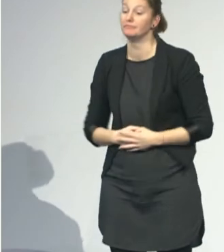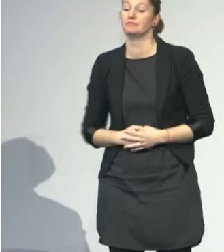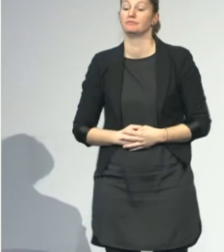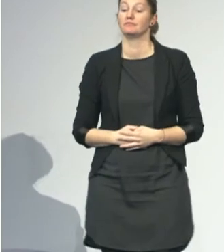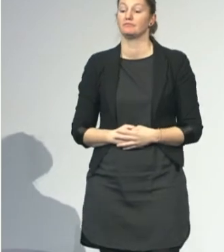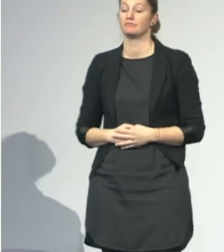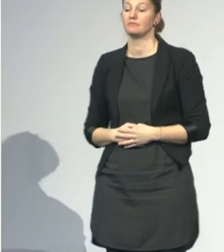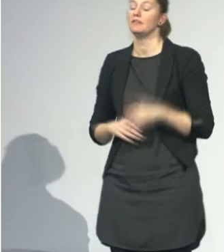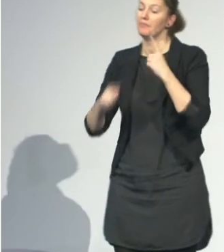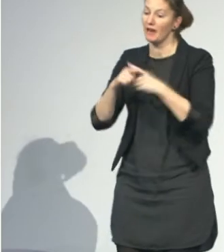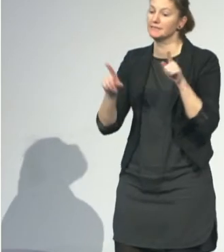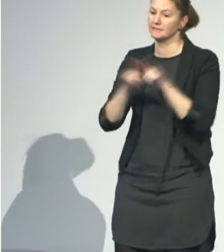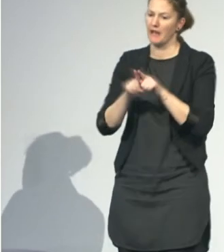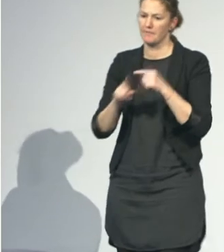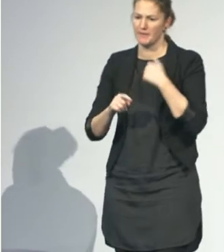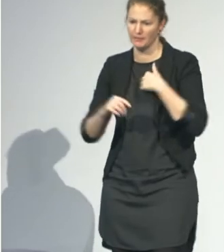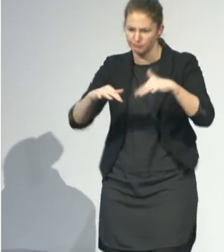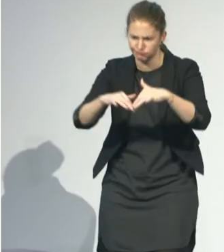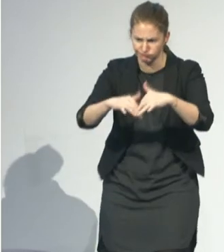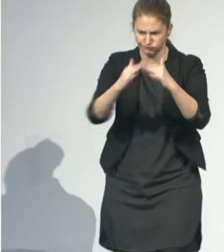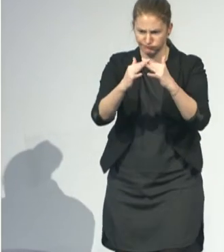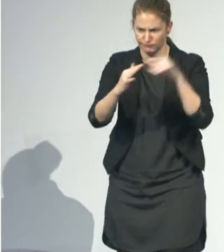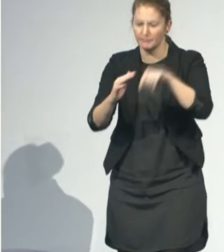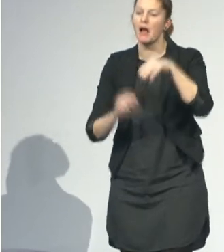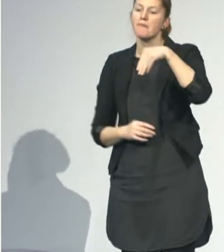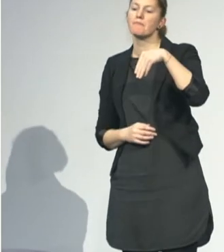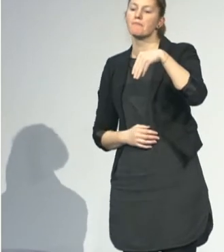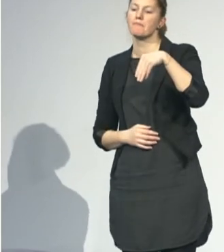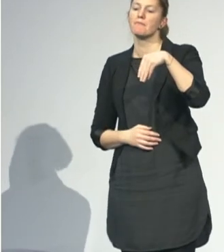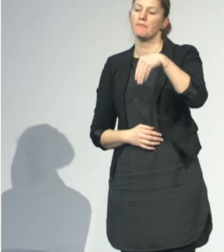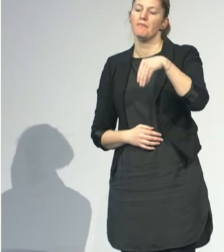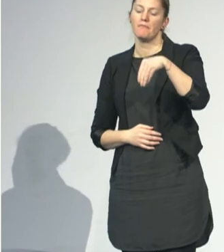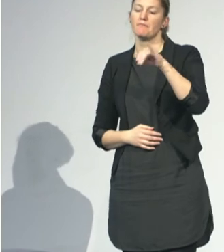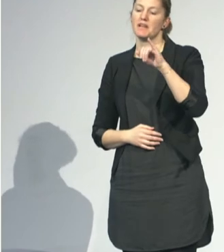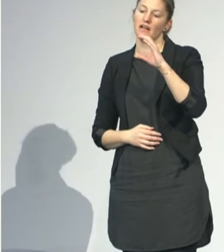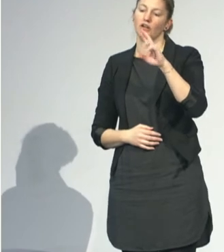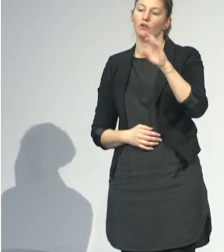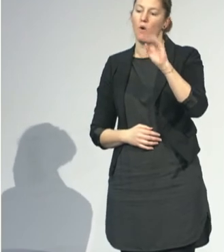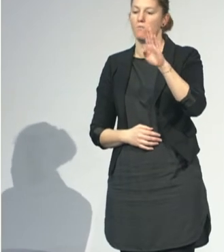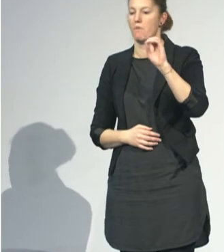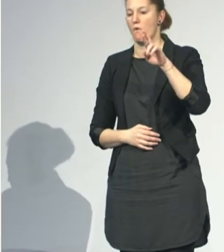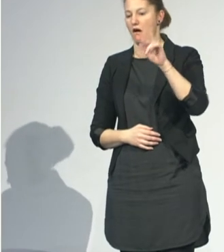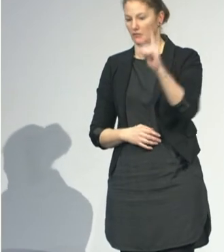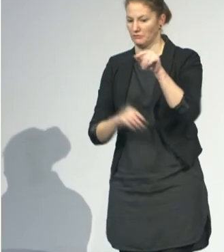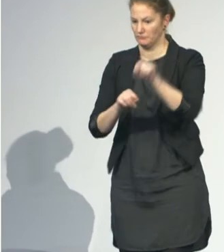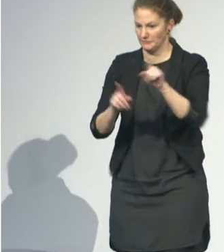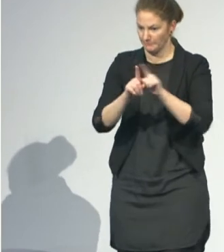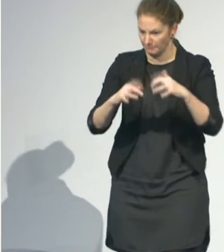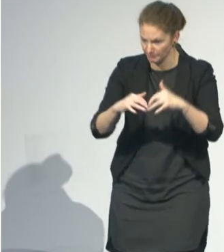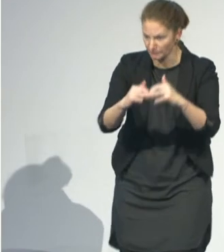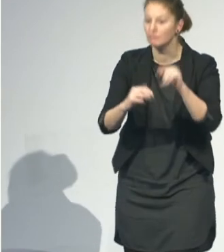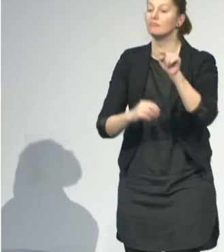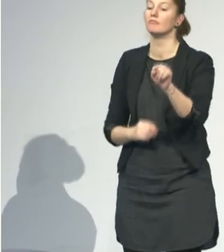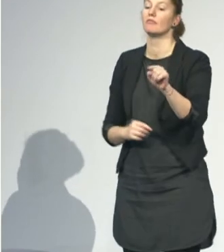small nonprofit societies, NGOs that are created by family and friends with an individual to